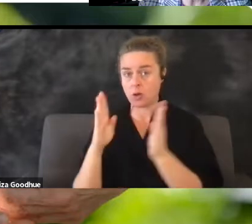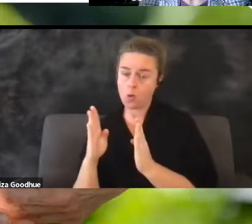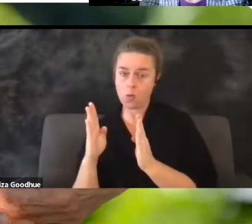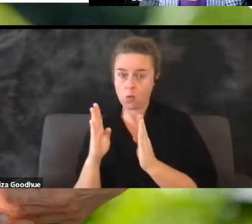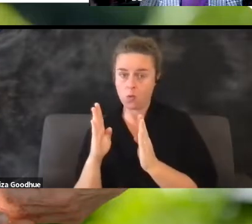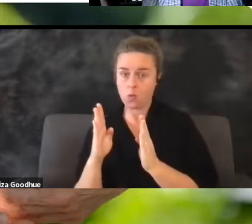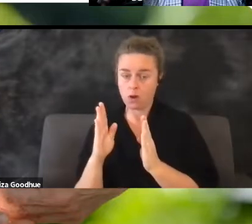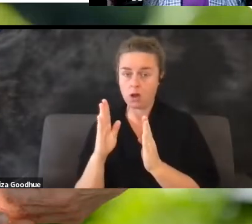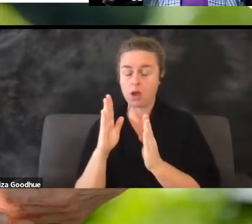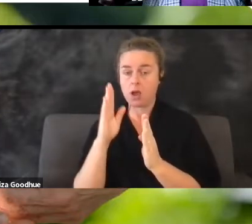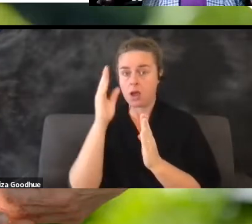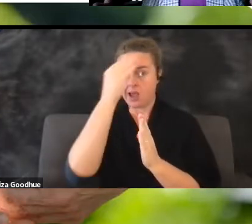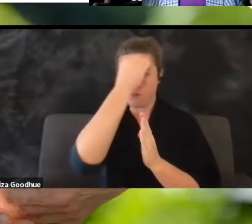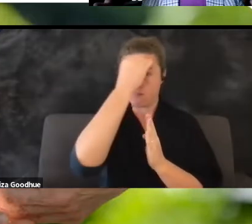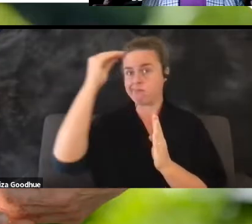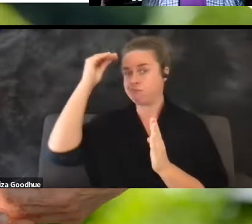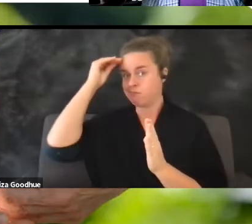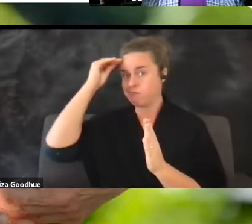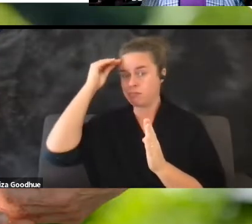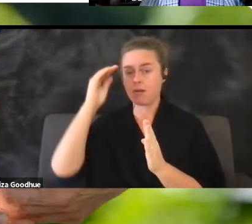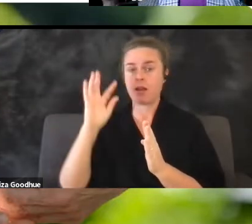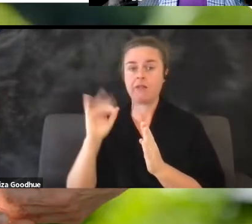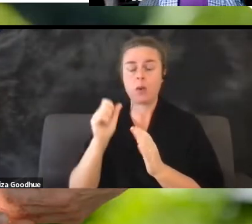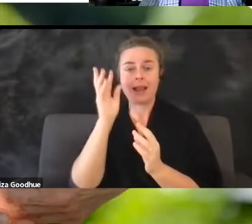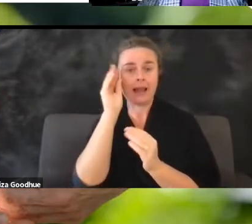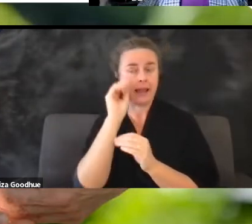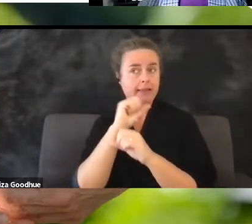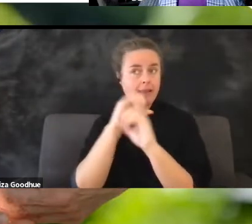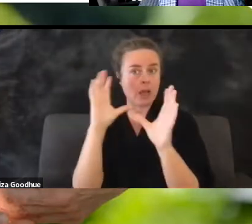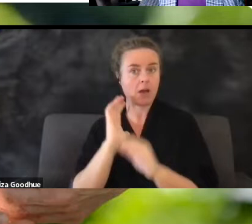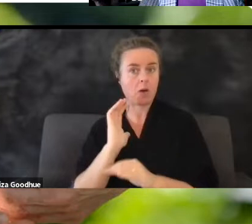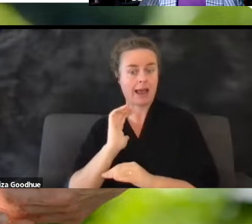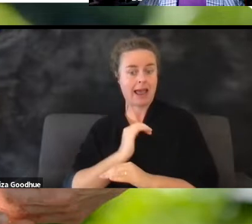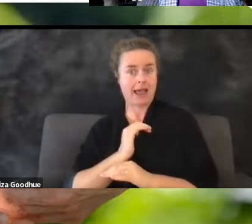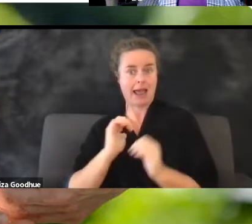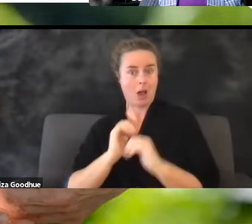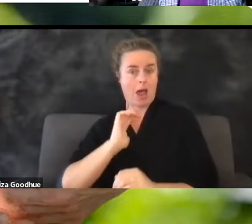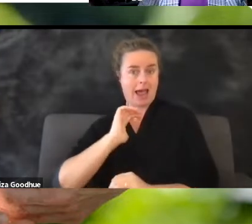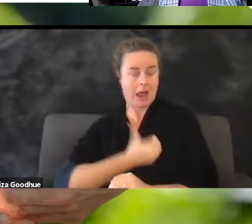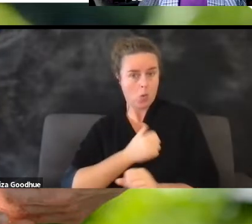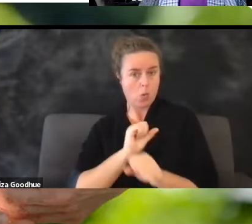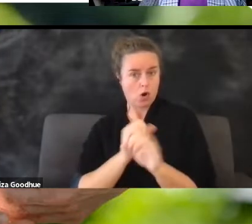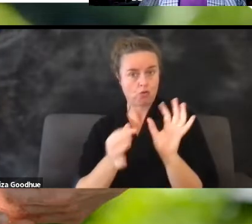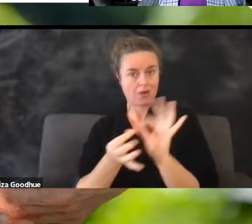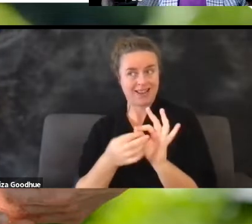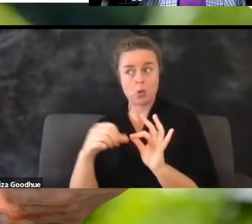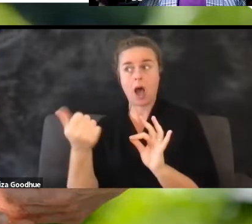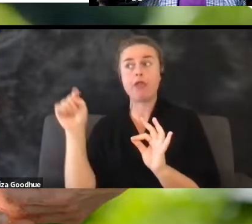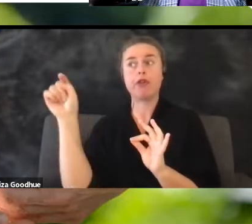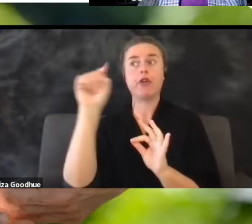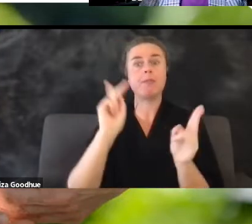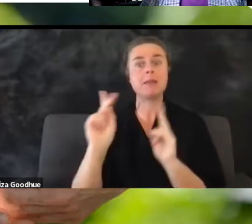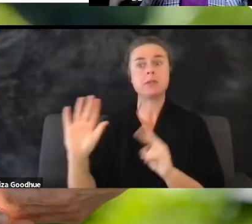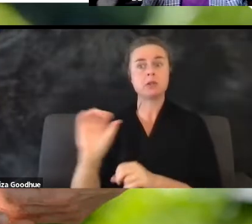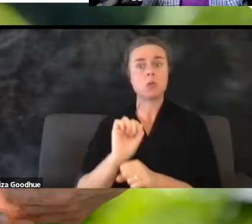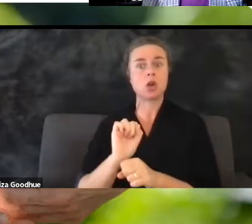about how is our work related to everyone else's work, and how are we all, what we're